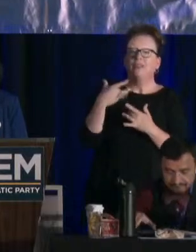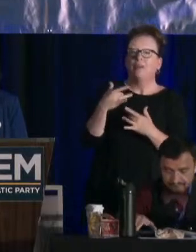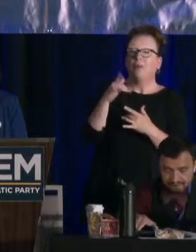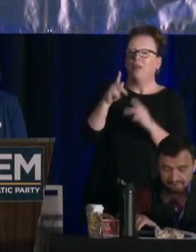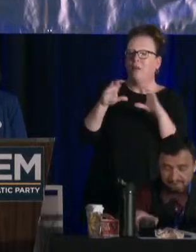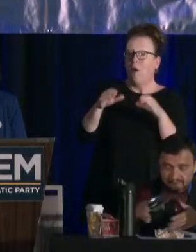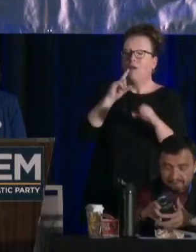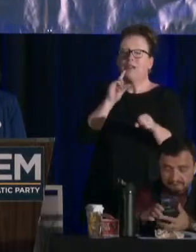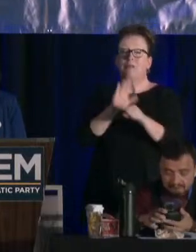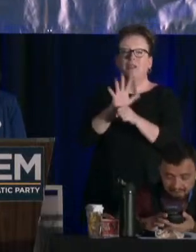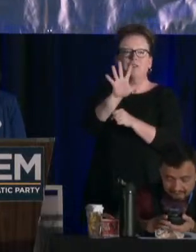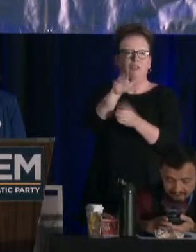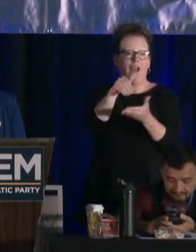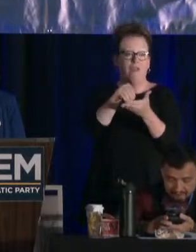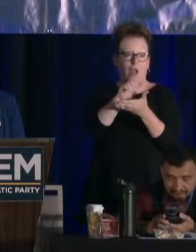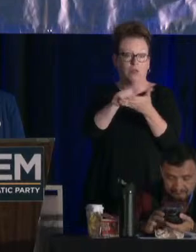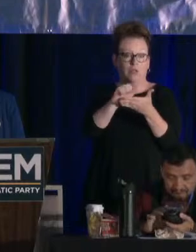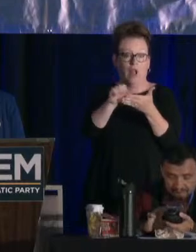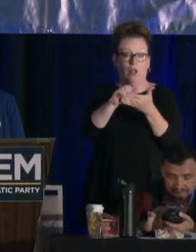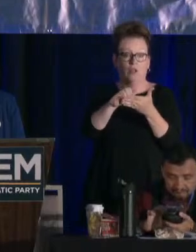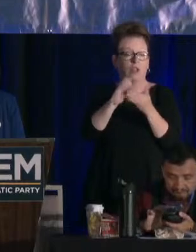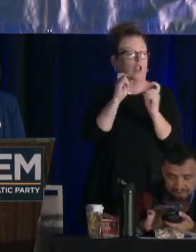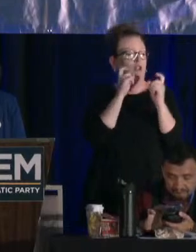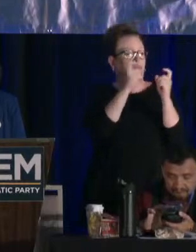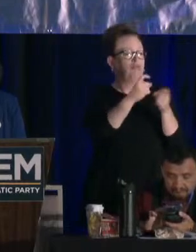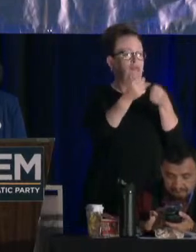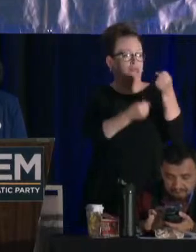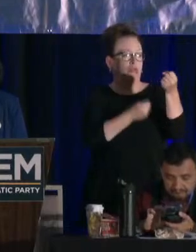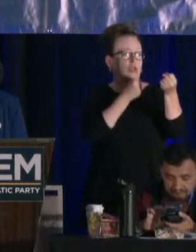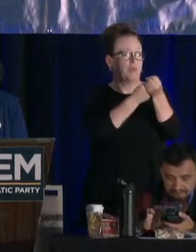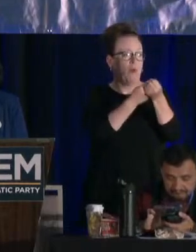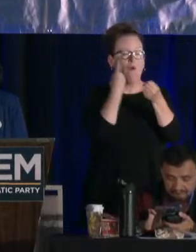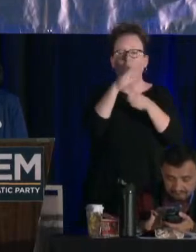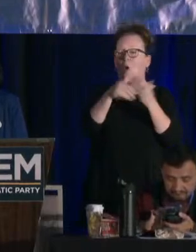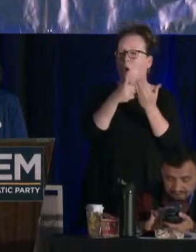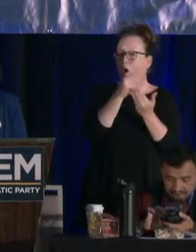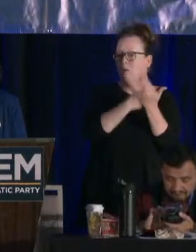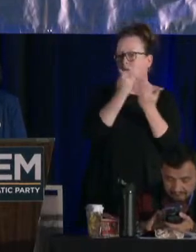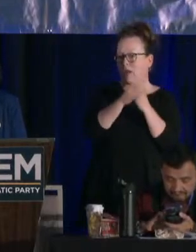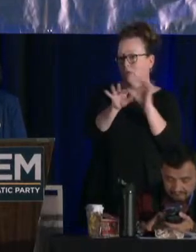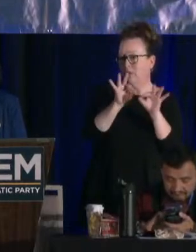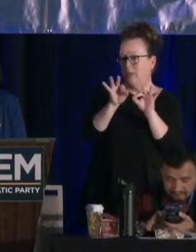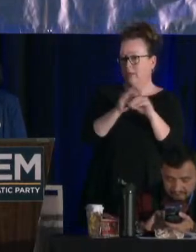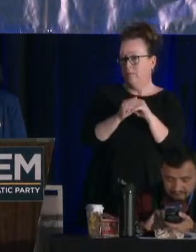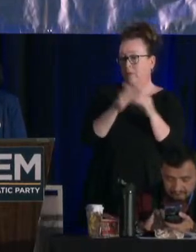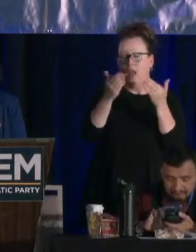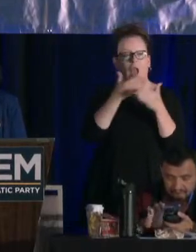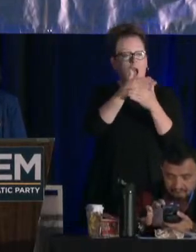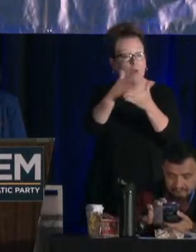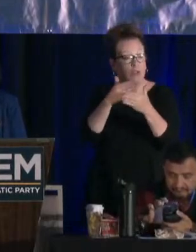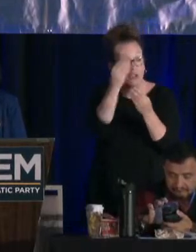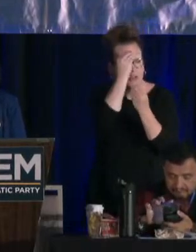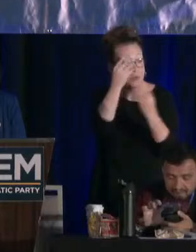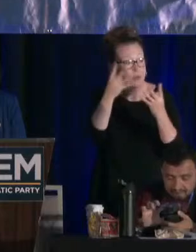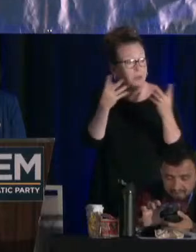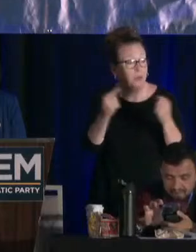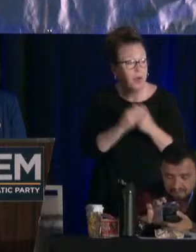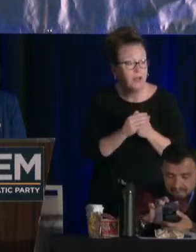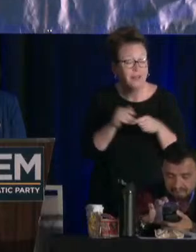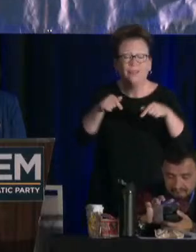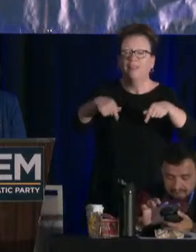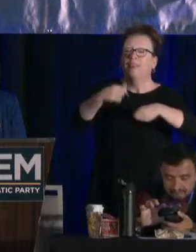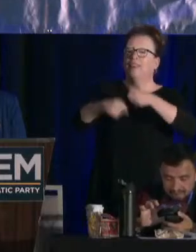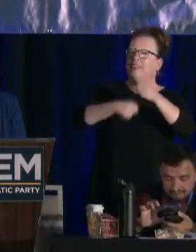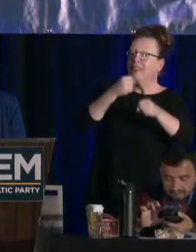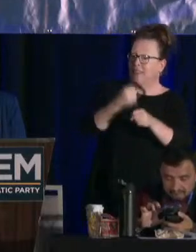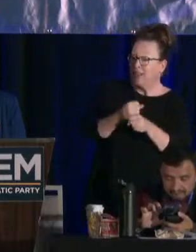commits $5,000 to the projects that are submitted and selected. I want to share with you that this